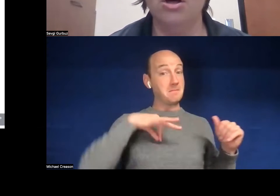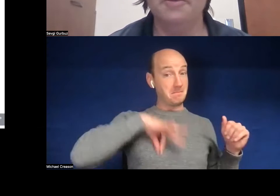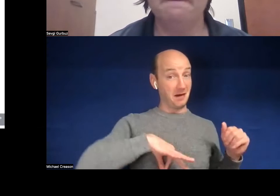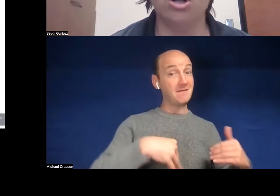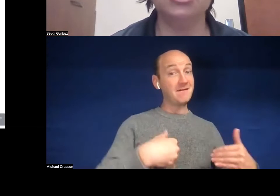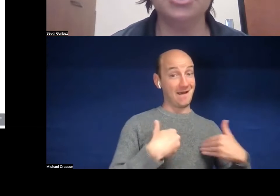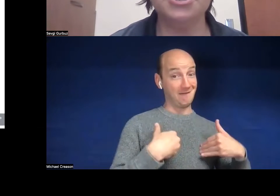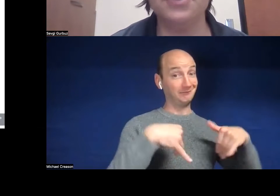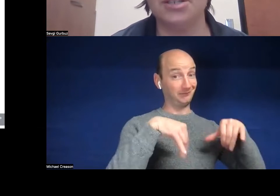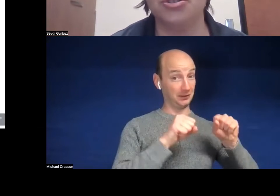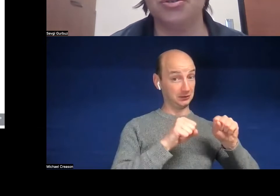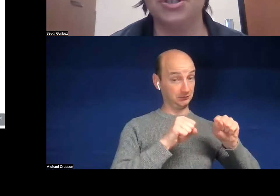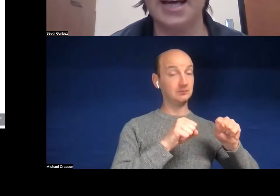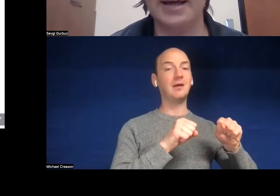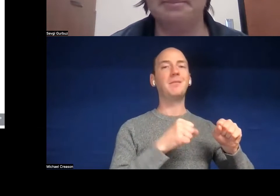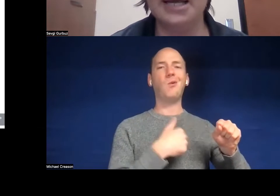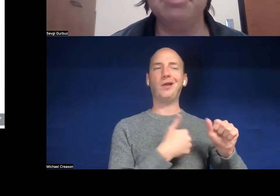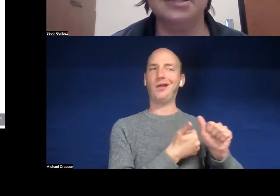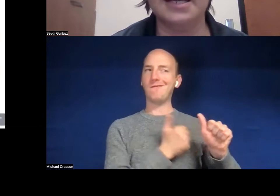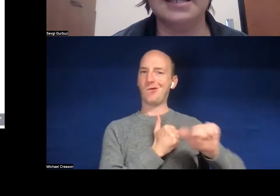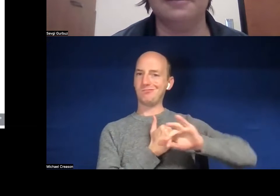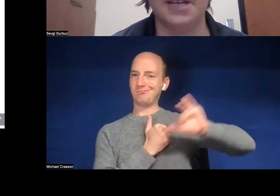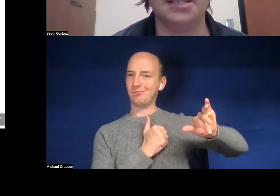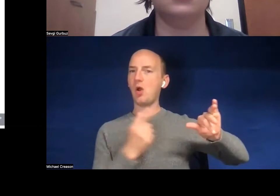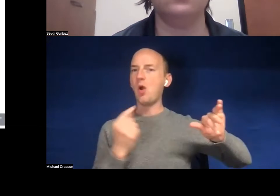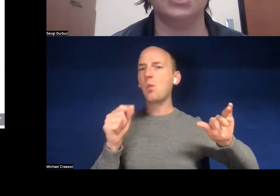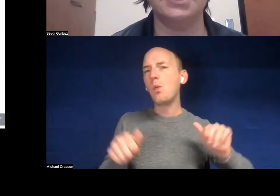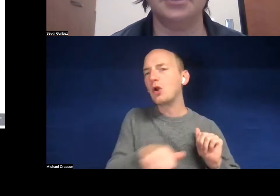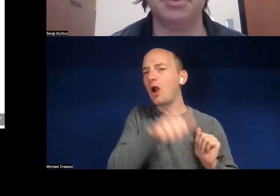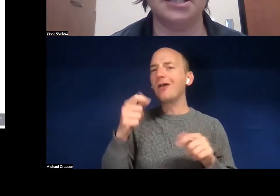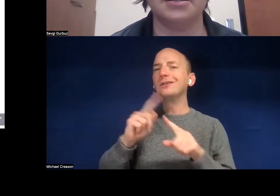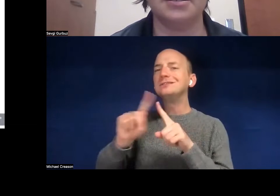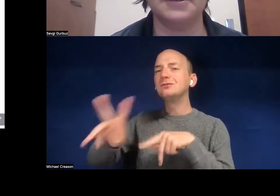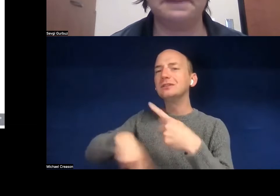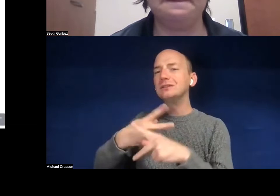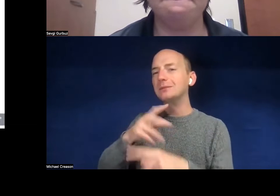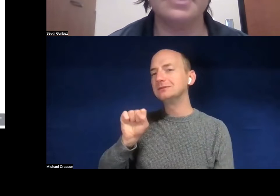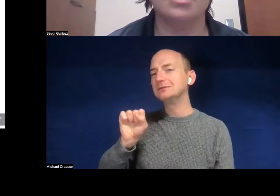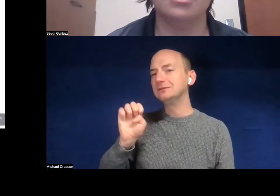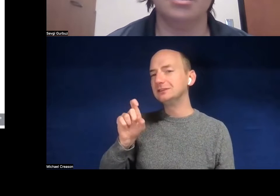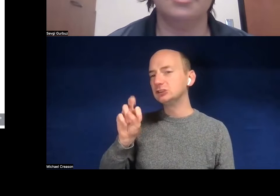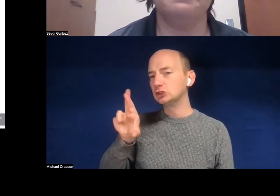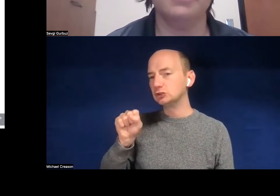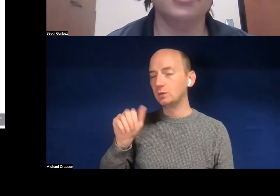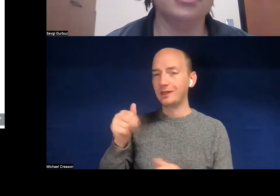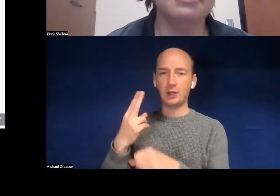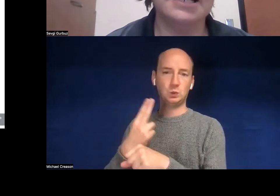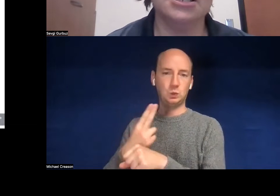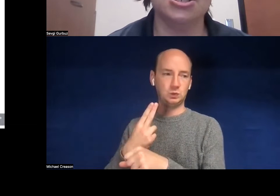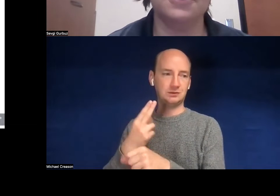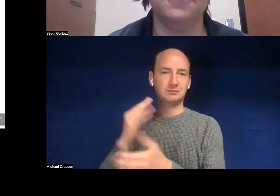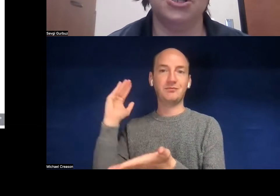at alternative sensors that might be less invasive on a daily basis.